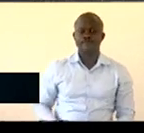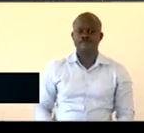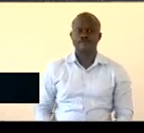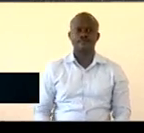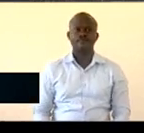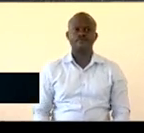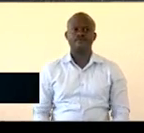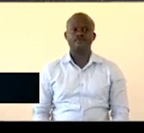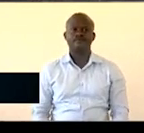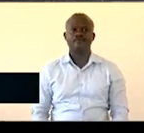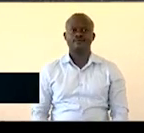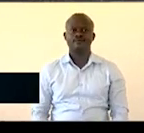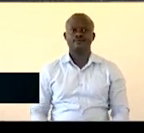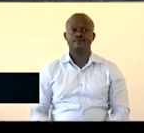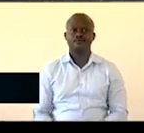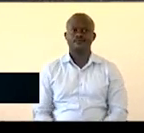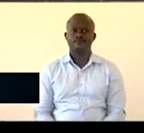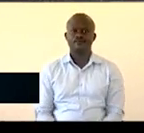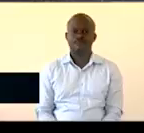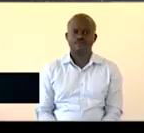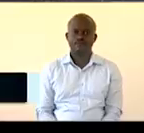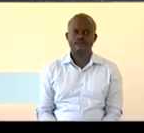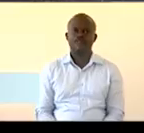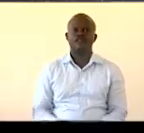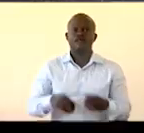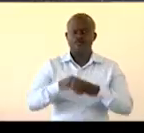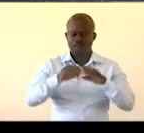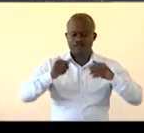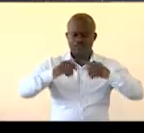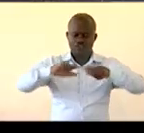And then this is soil because